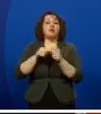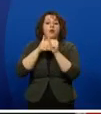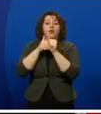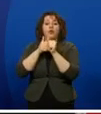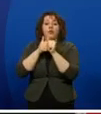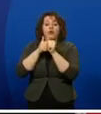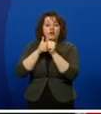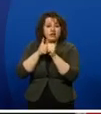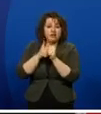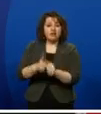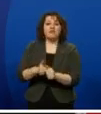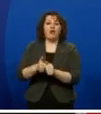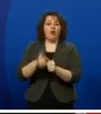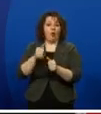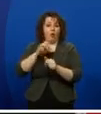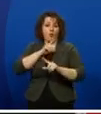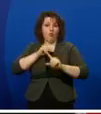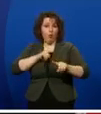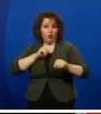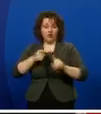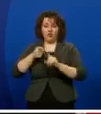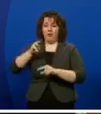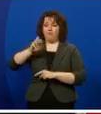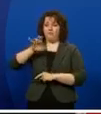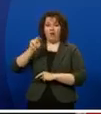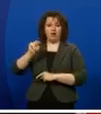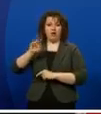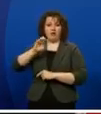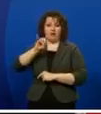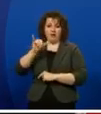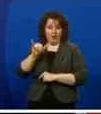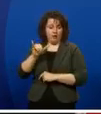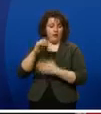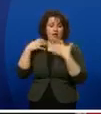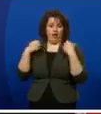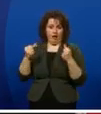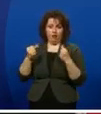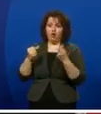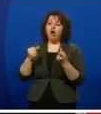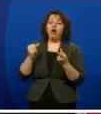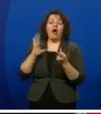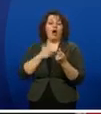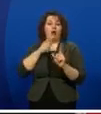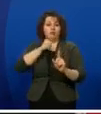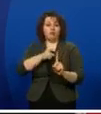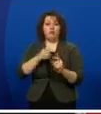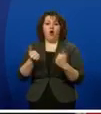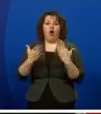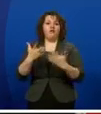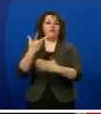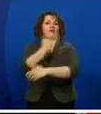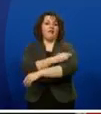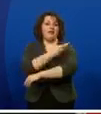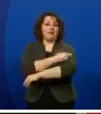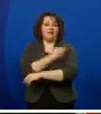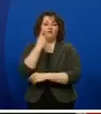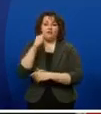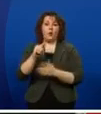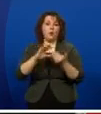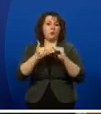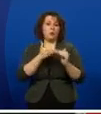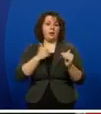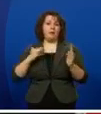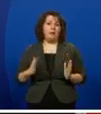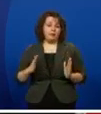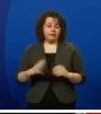and under the direction of Marion County Health, our shared objective is to offer vaccines to our community members.